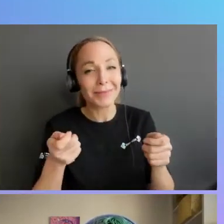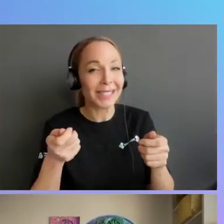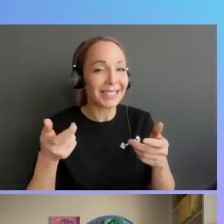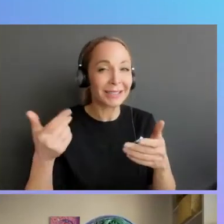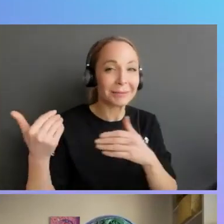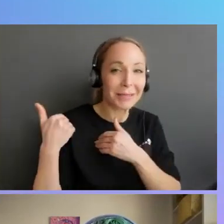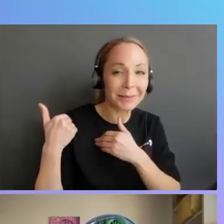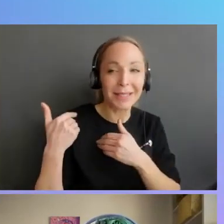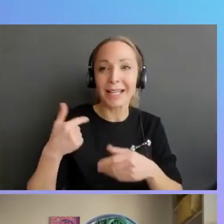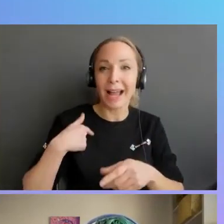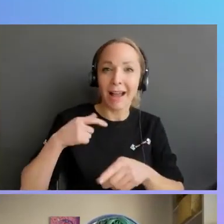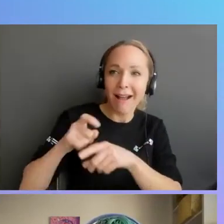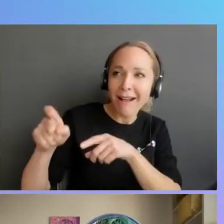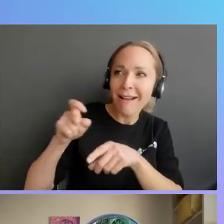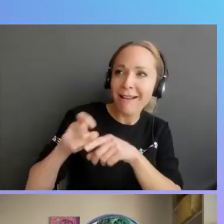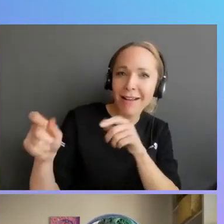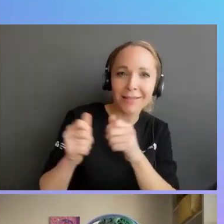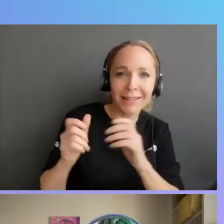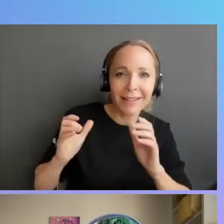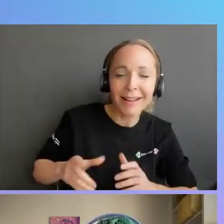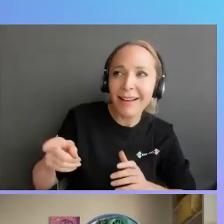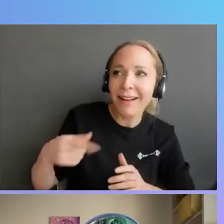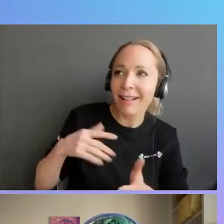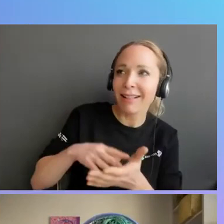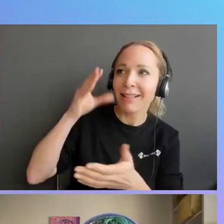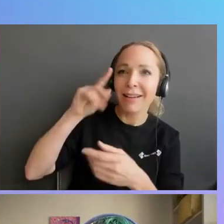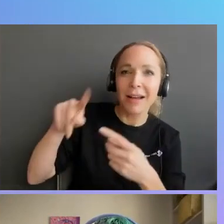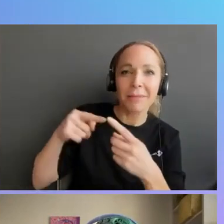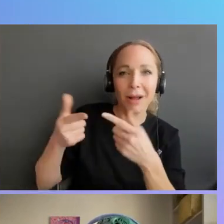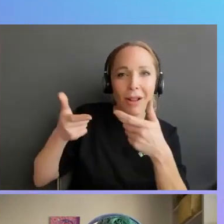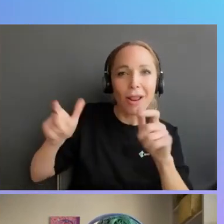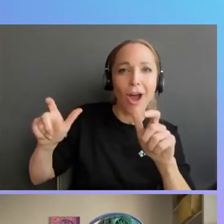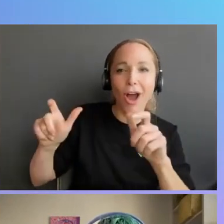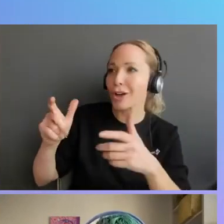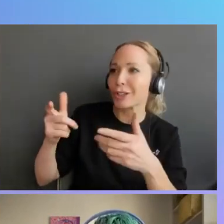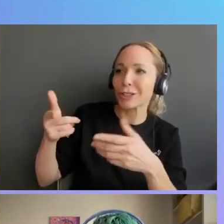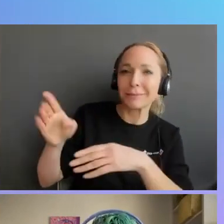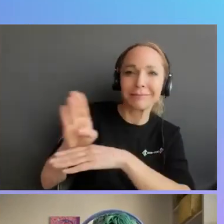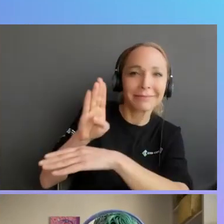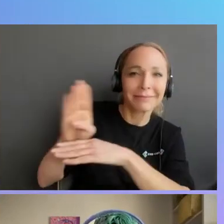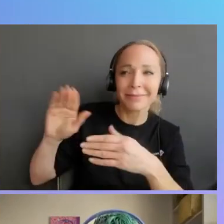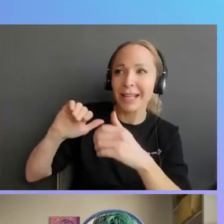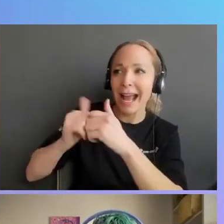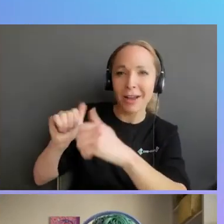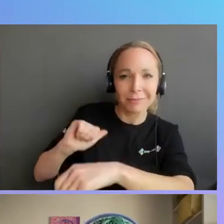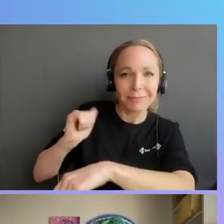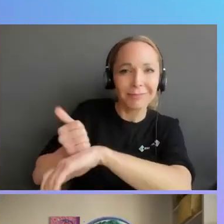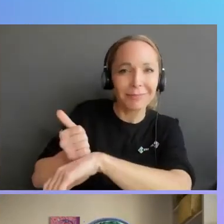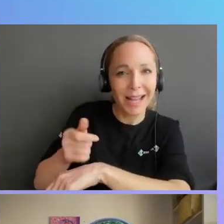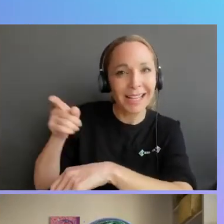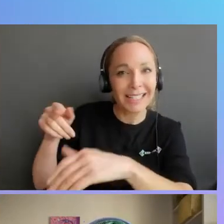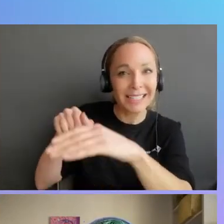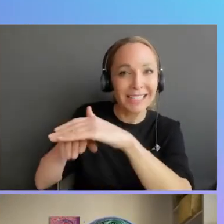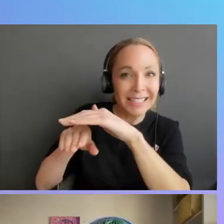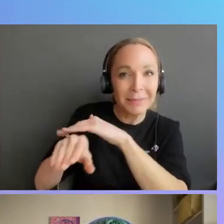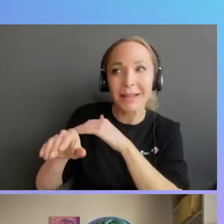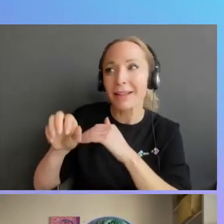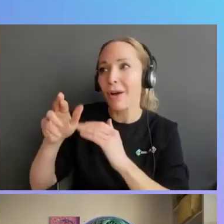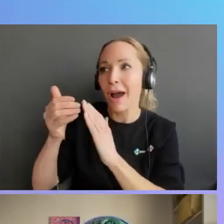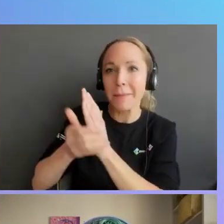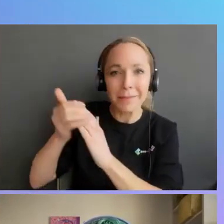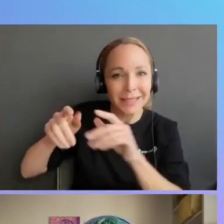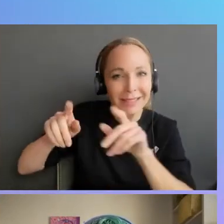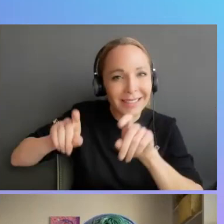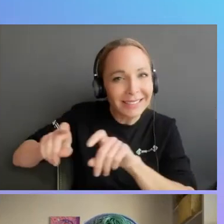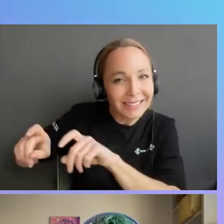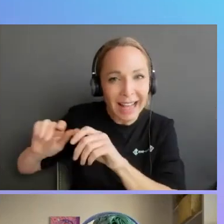clients and learn about how large enterprises implement automated testing or implement accessibility testing as well. And then now today, in my